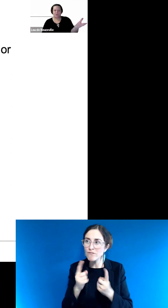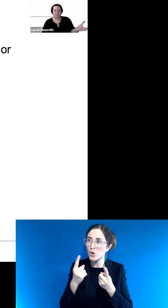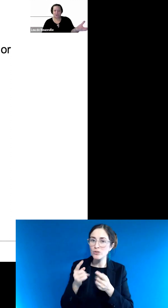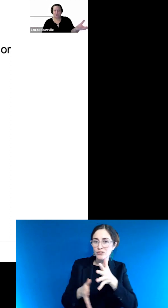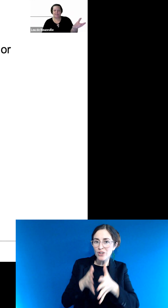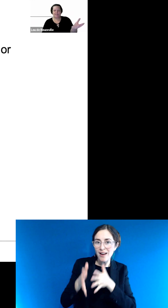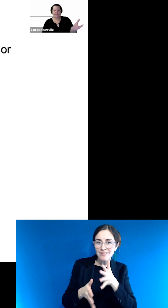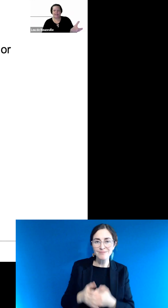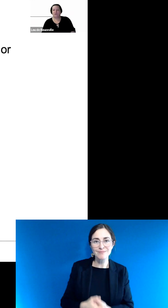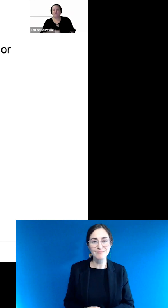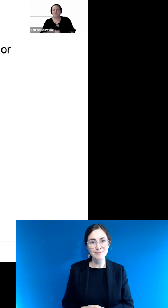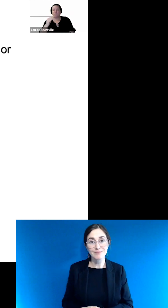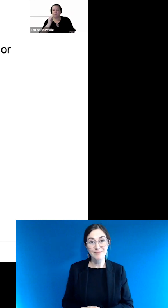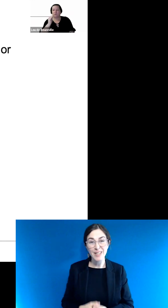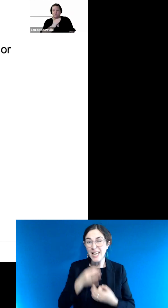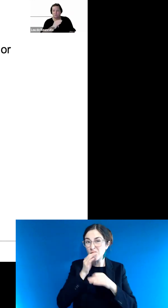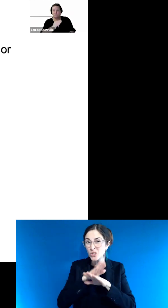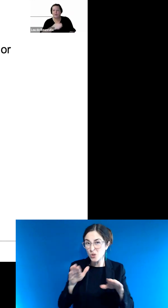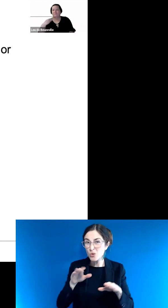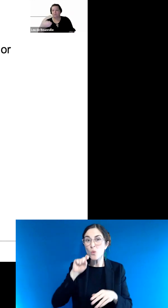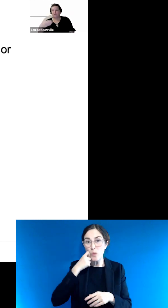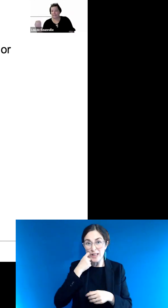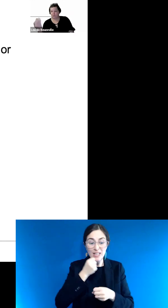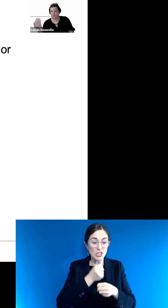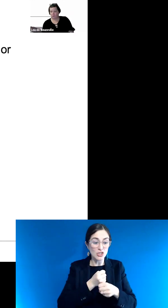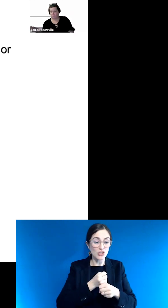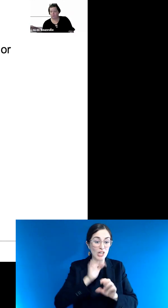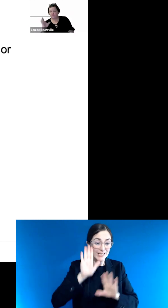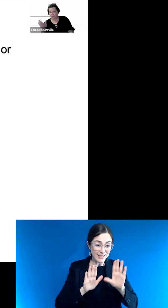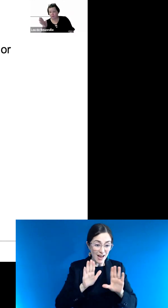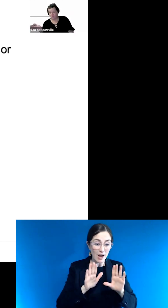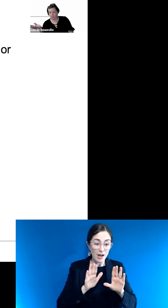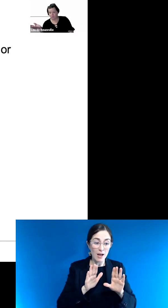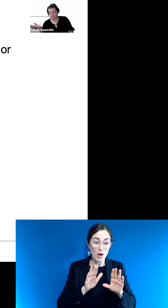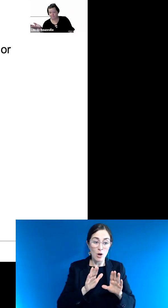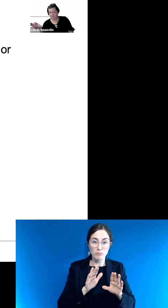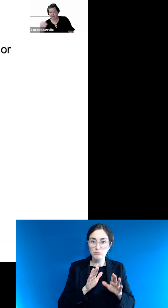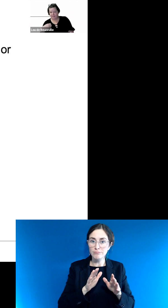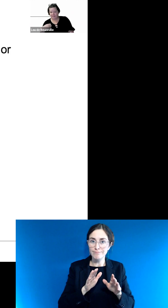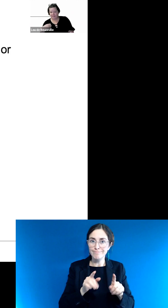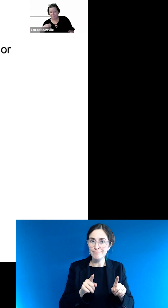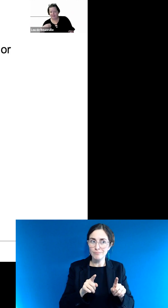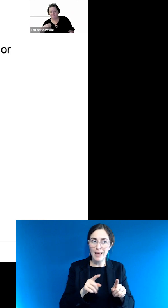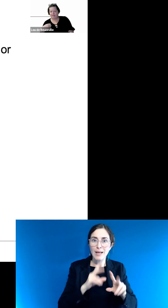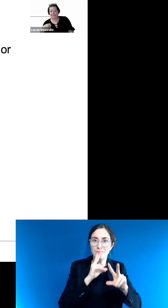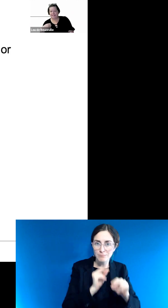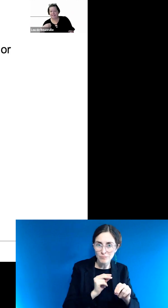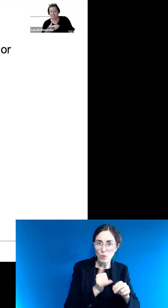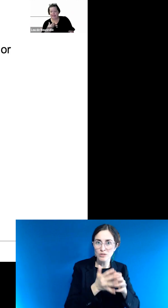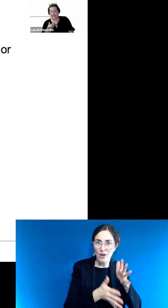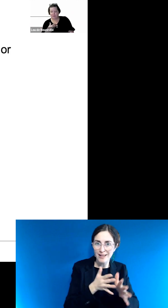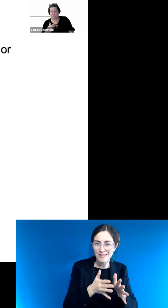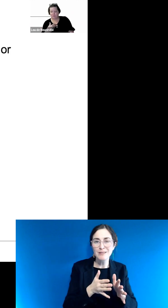Kids will gesture and say a word almost always before they say 2 words or sign 2 words. The amount